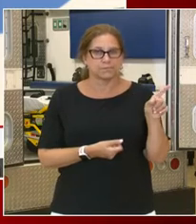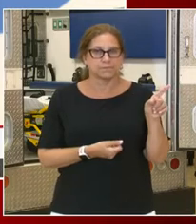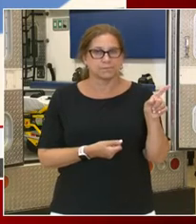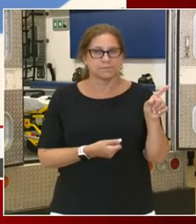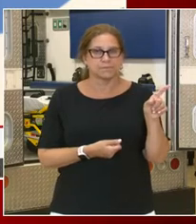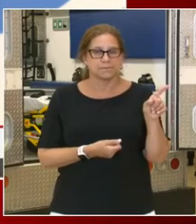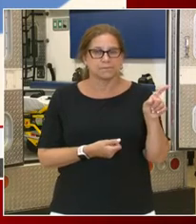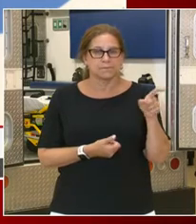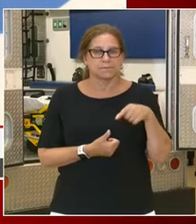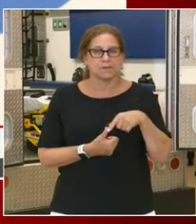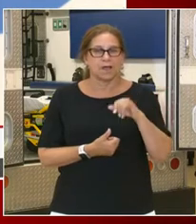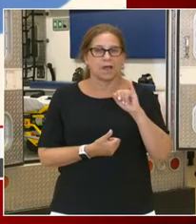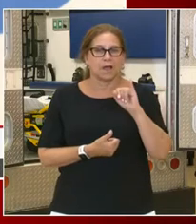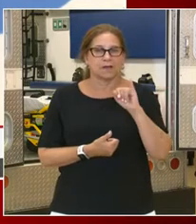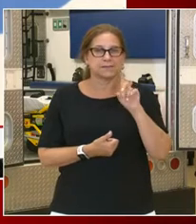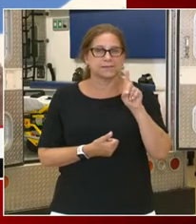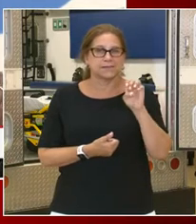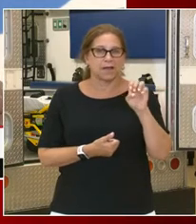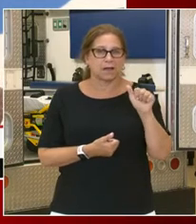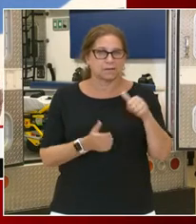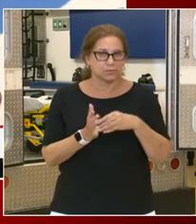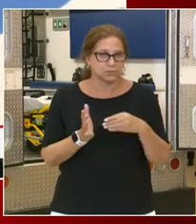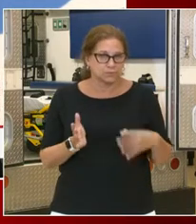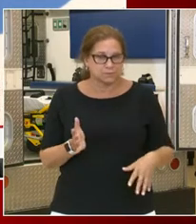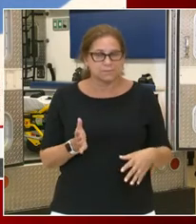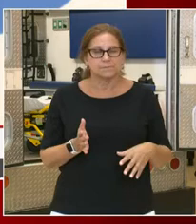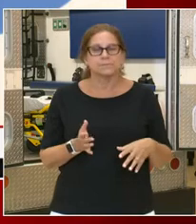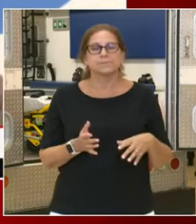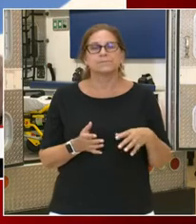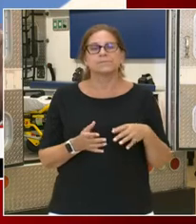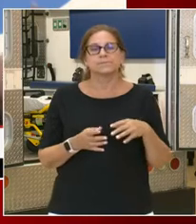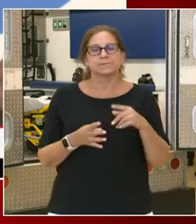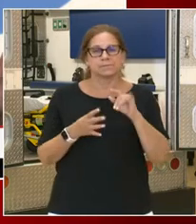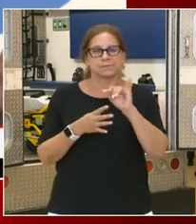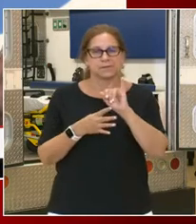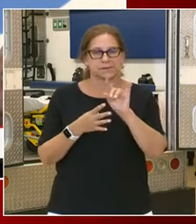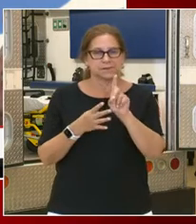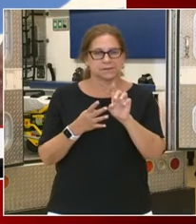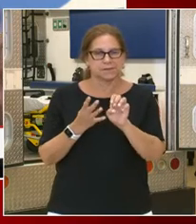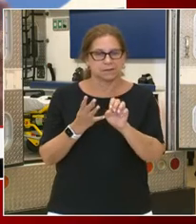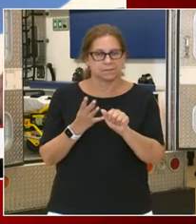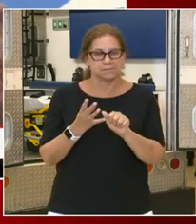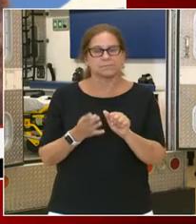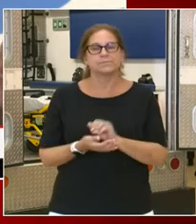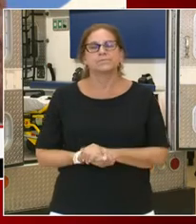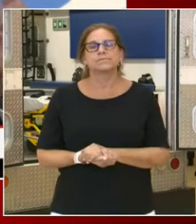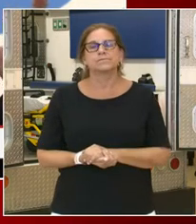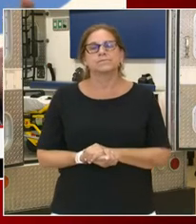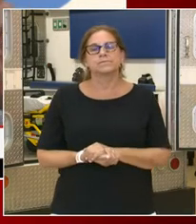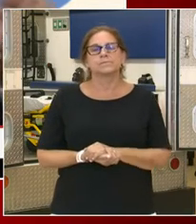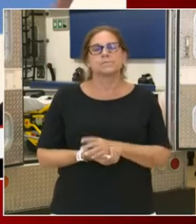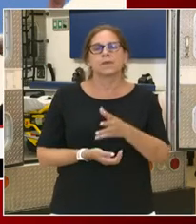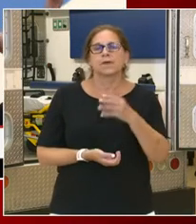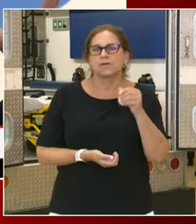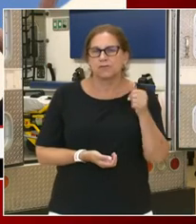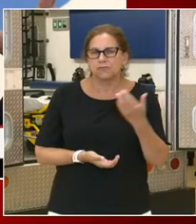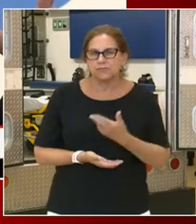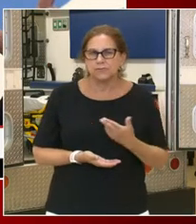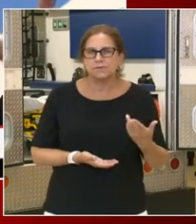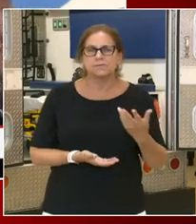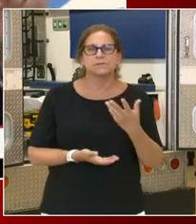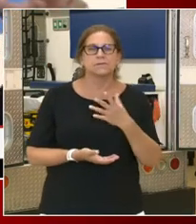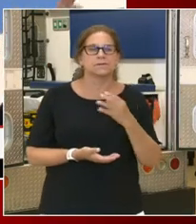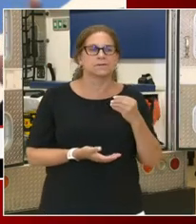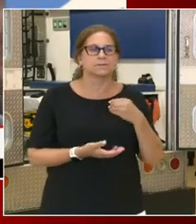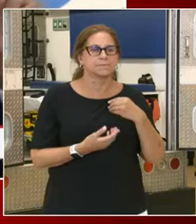accounts, which would basically be savings accounts for students to be able to accumulate money to be able to use by the time they